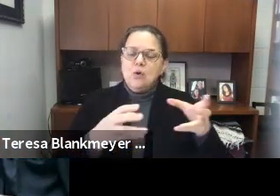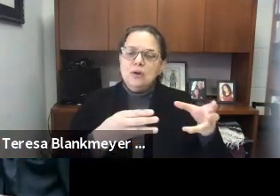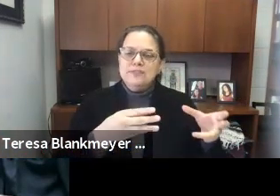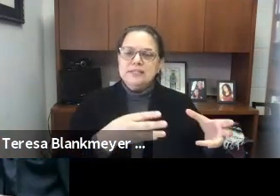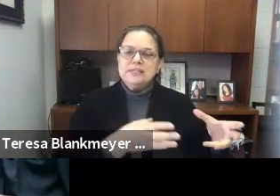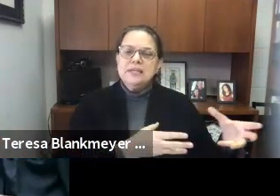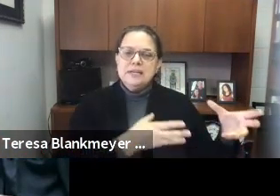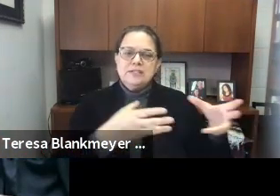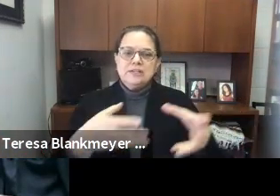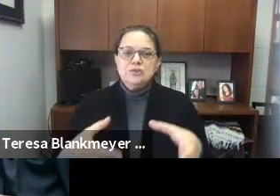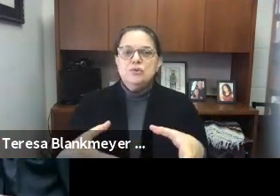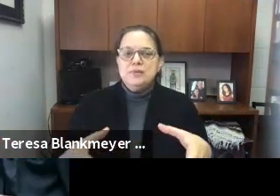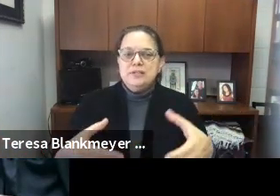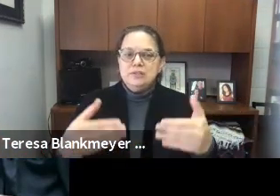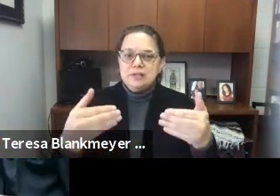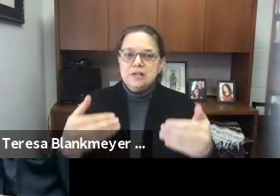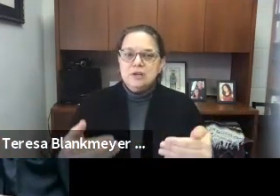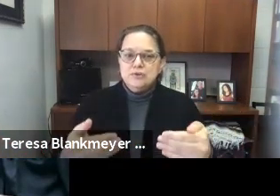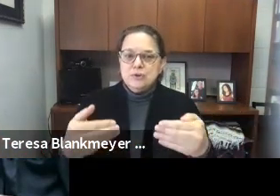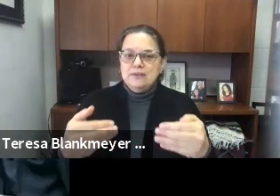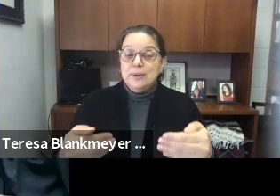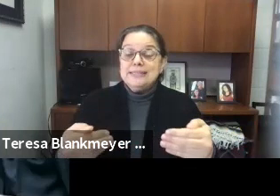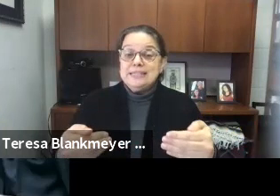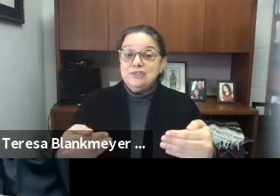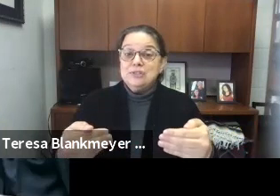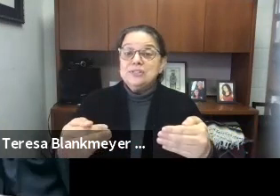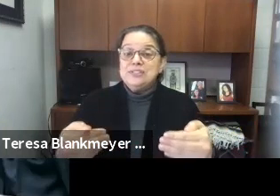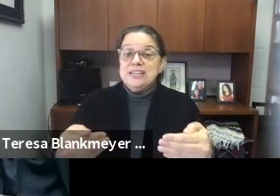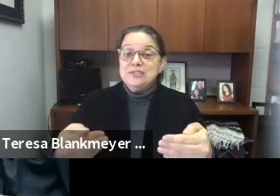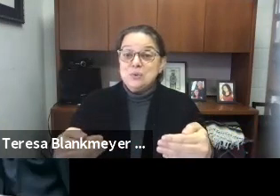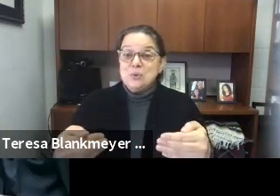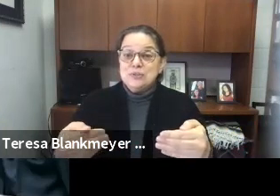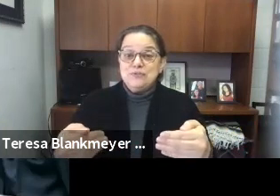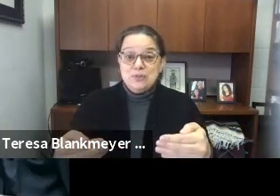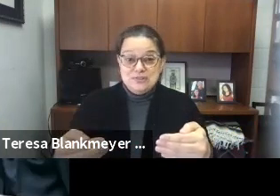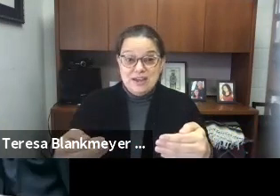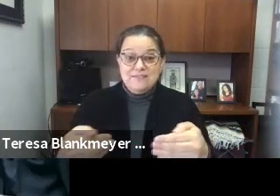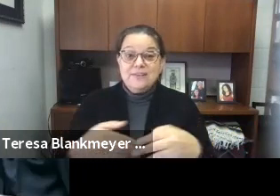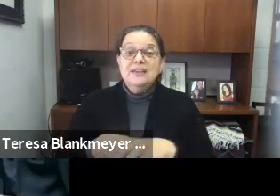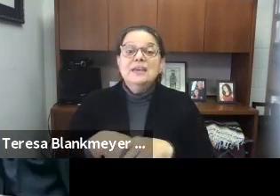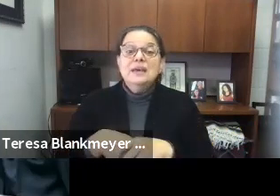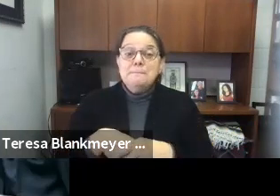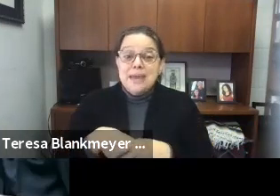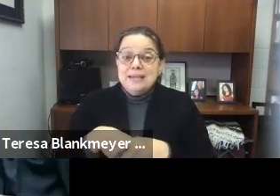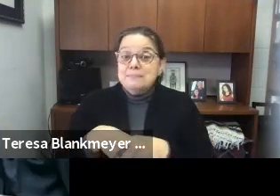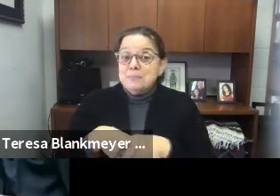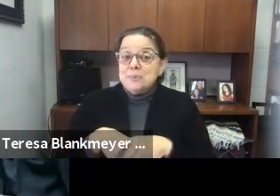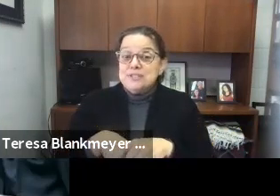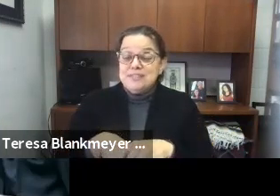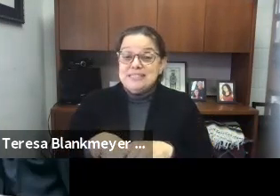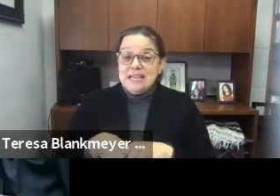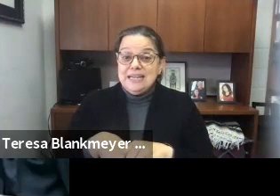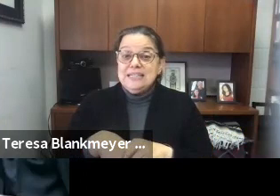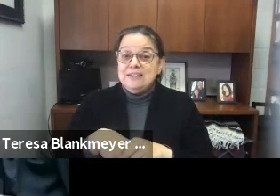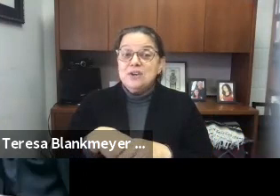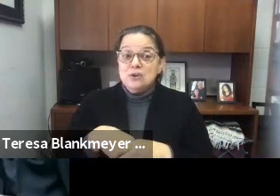screening, and all of this is contributing to the closure of residential state schools for the deaf. Many members